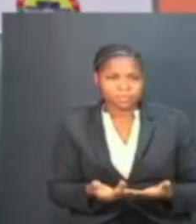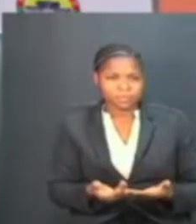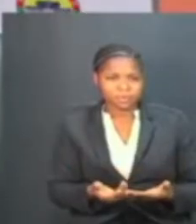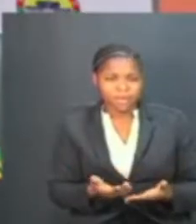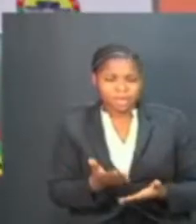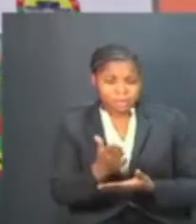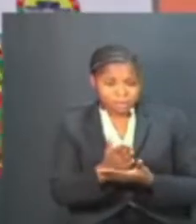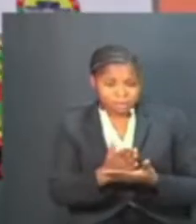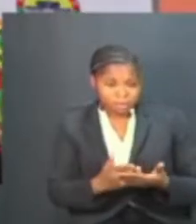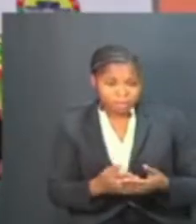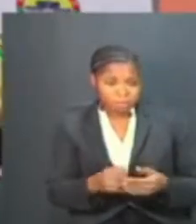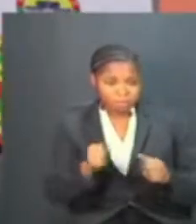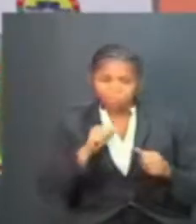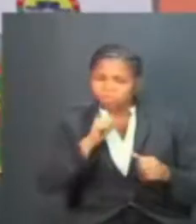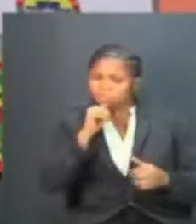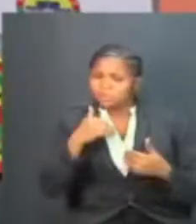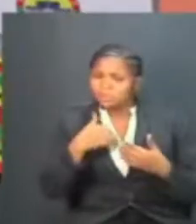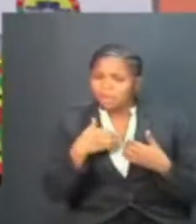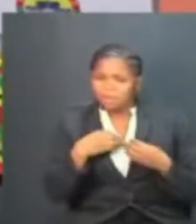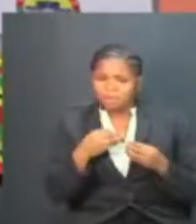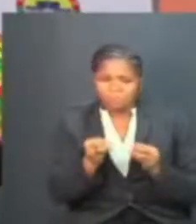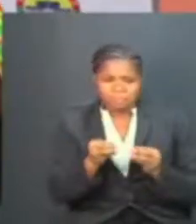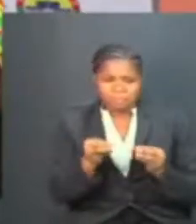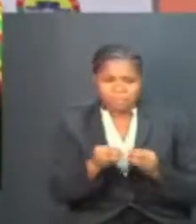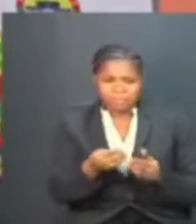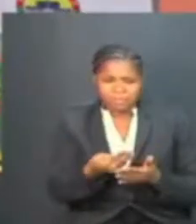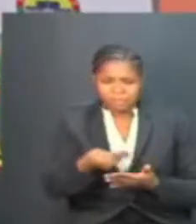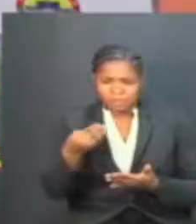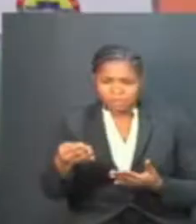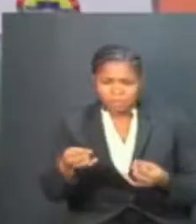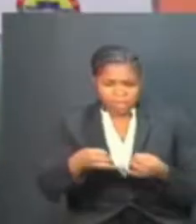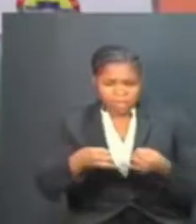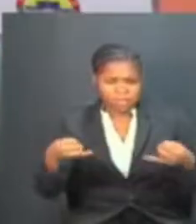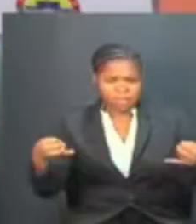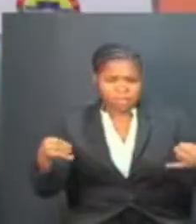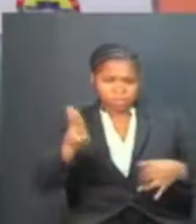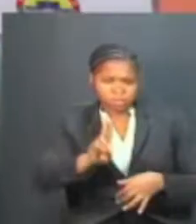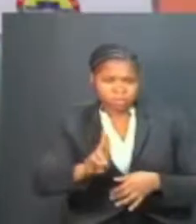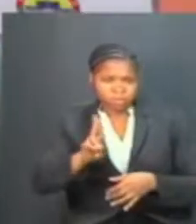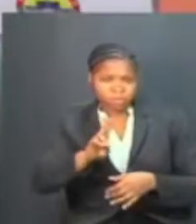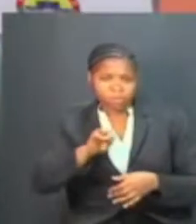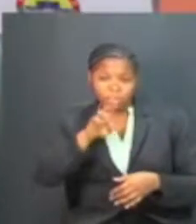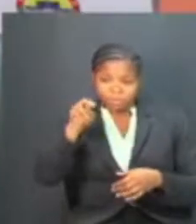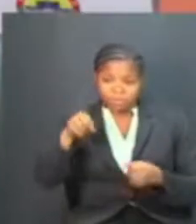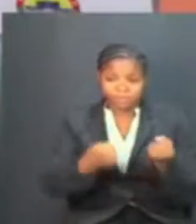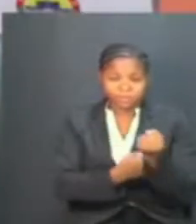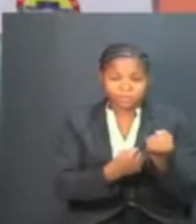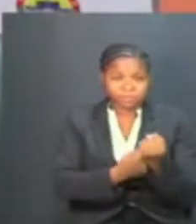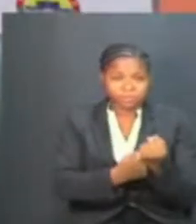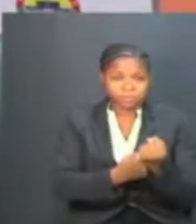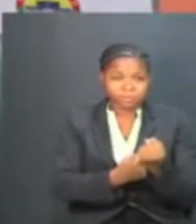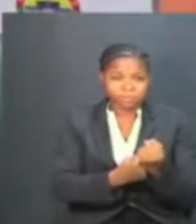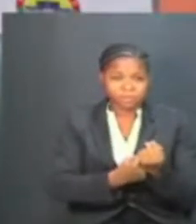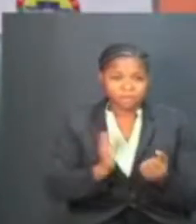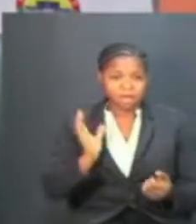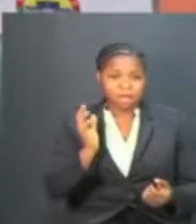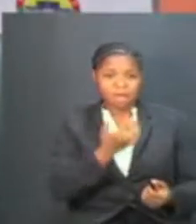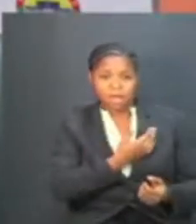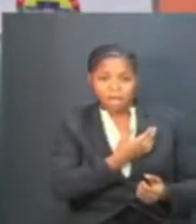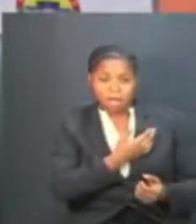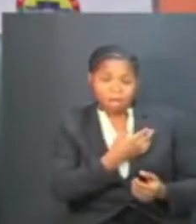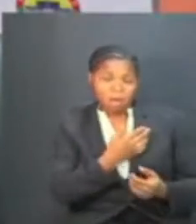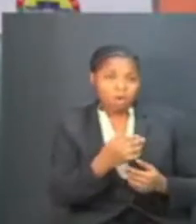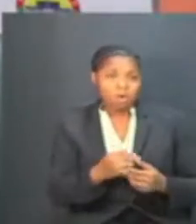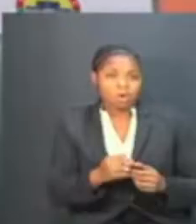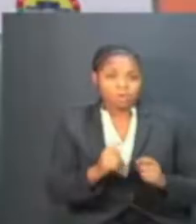money to buy the thread. They need a lot of support. Our vocational schools are doing so well, but